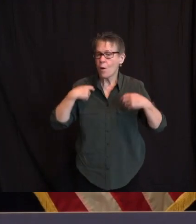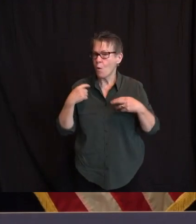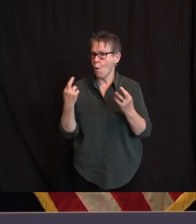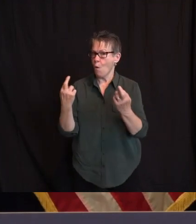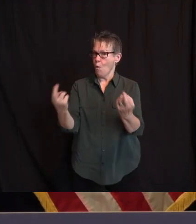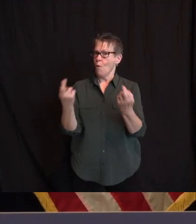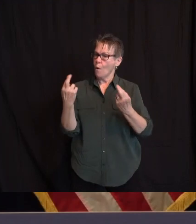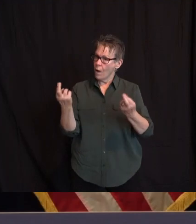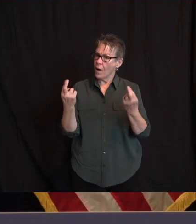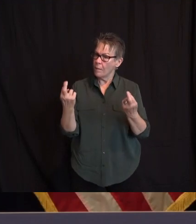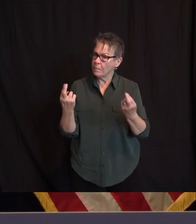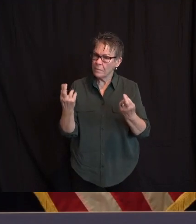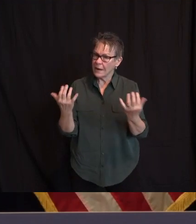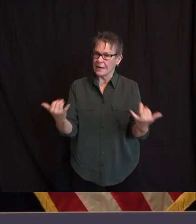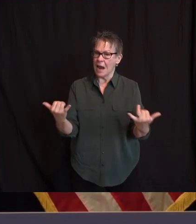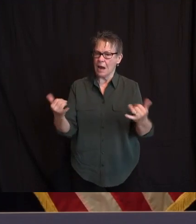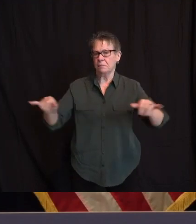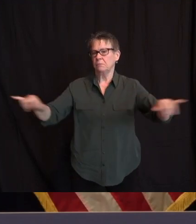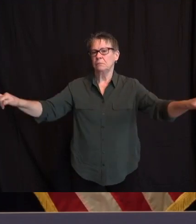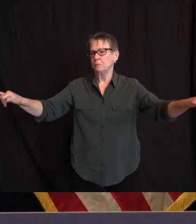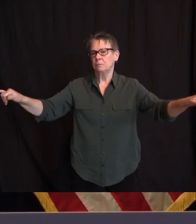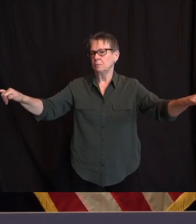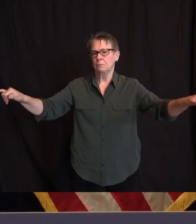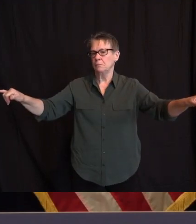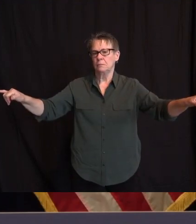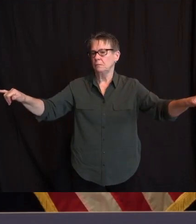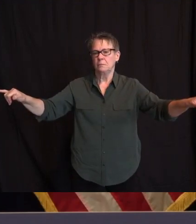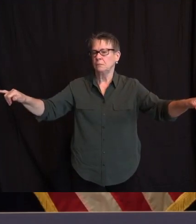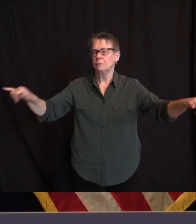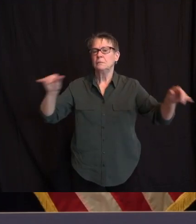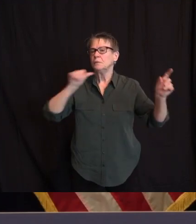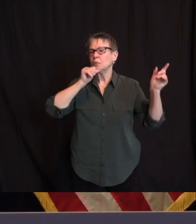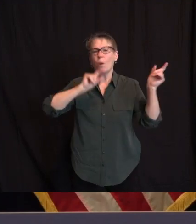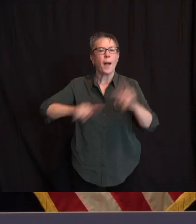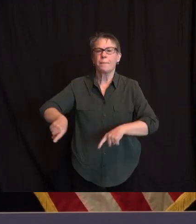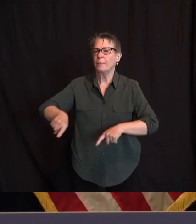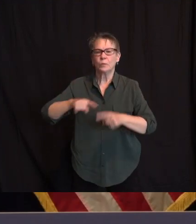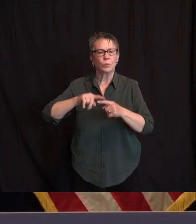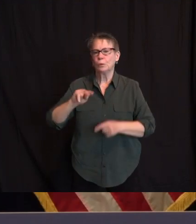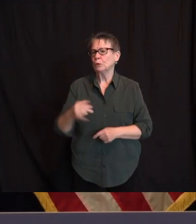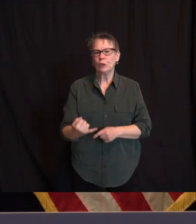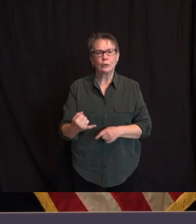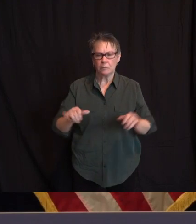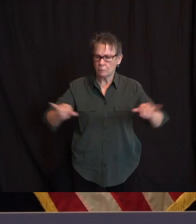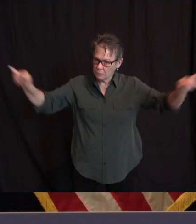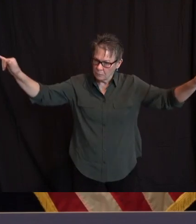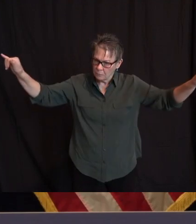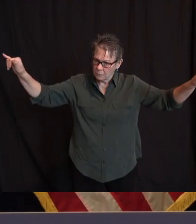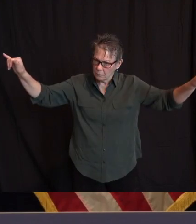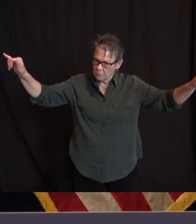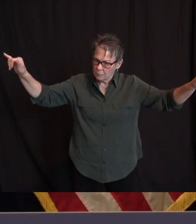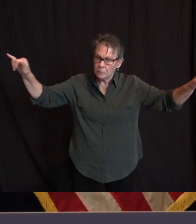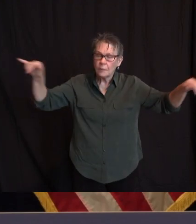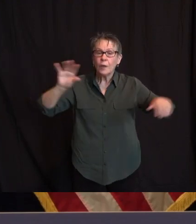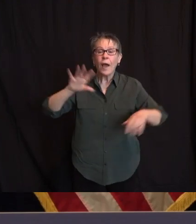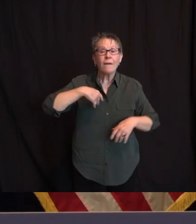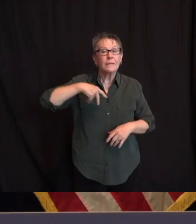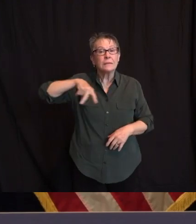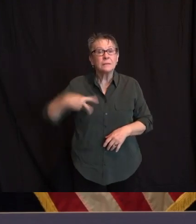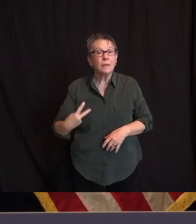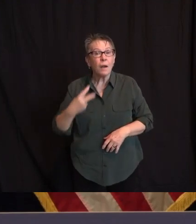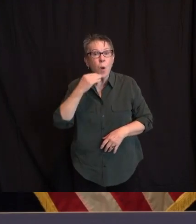does not have the infrastructure, particularly health infrastructure, to be able to withstand the sort of challenges we have right now, and certainly